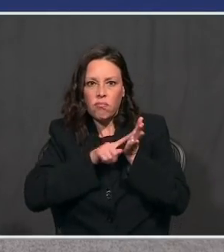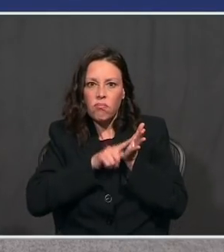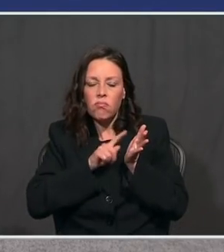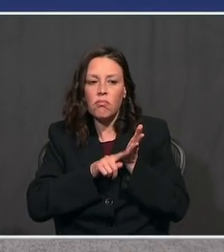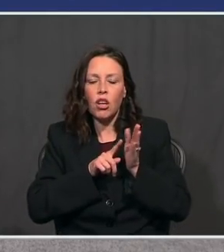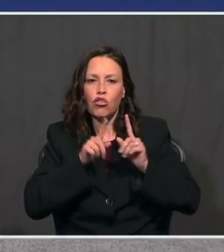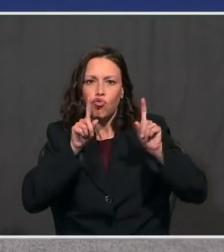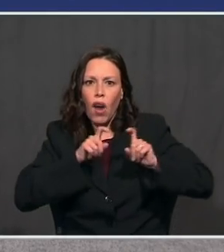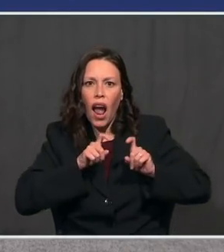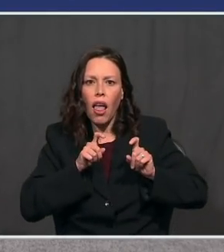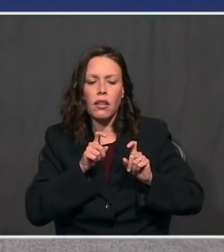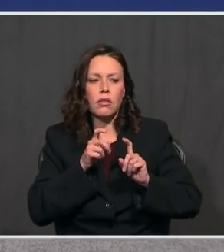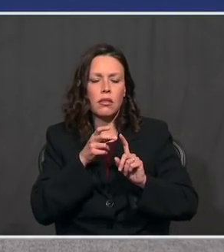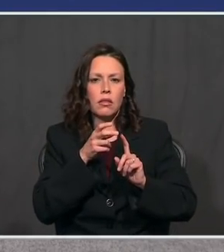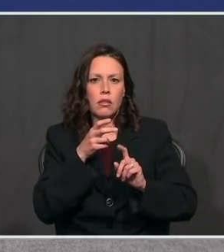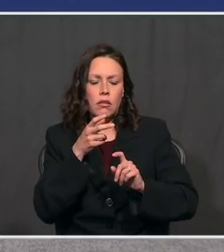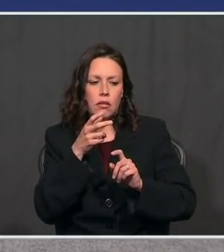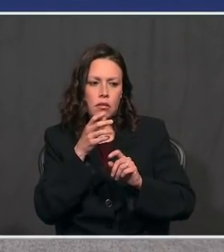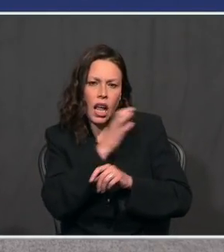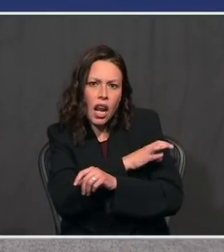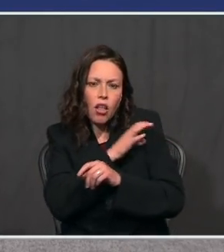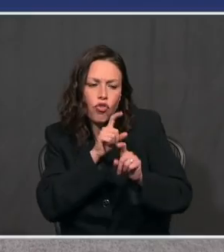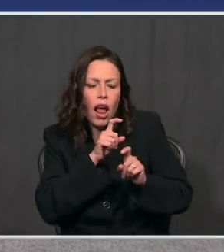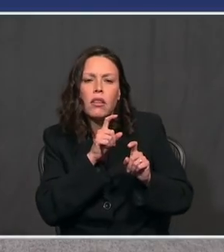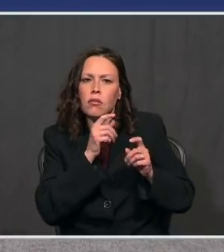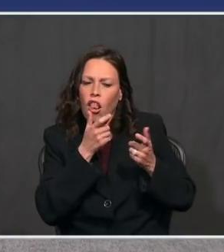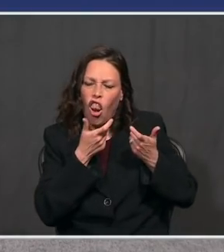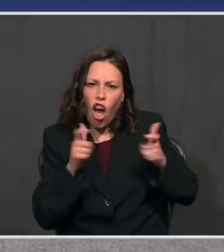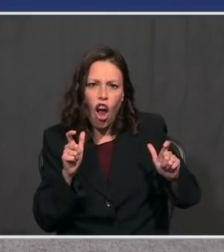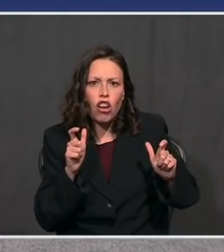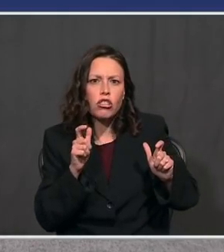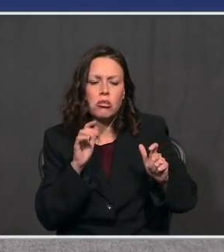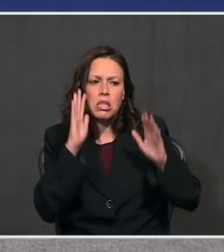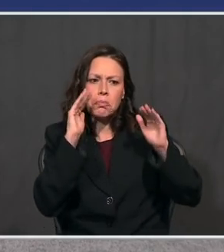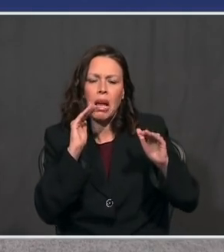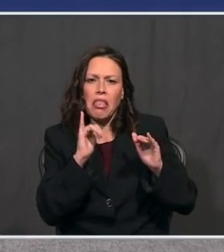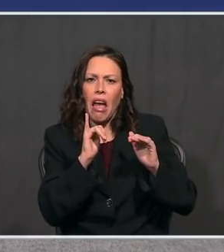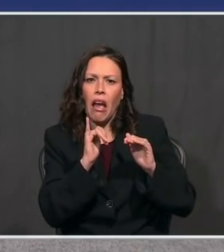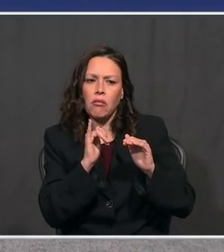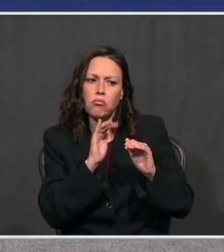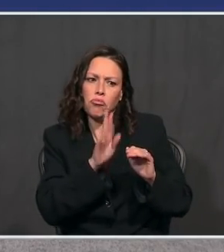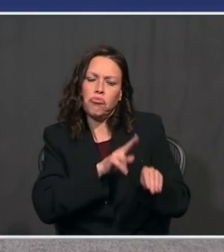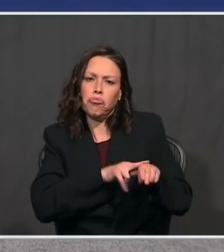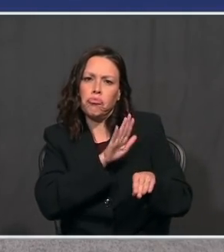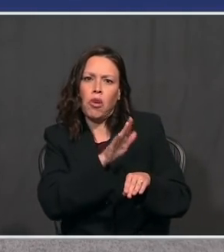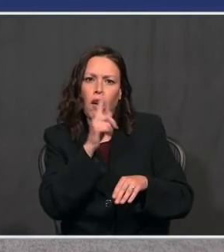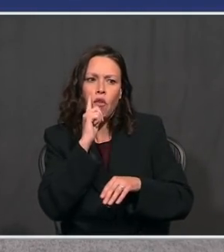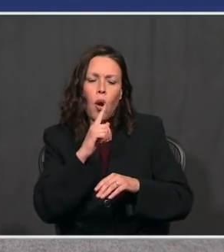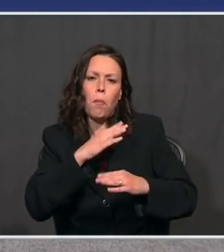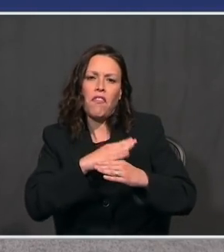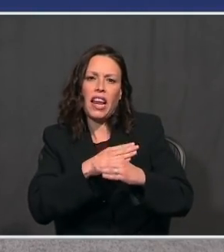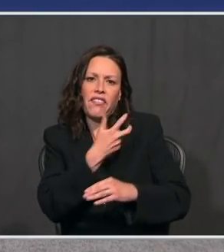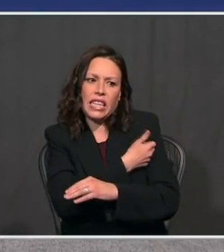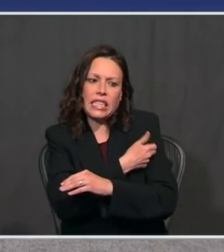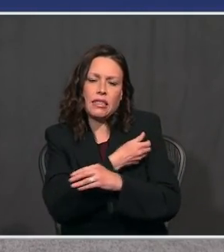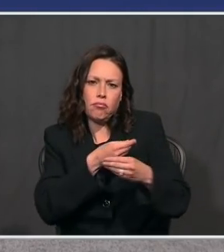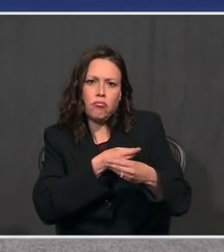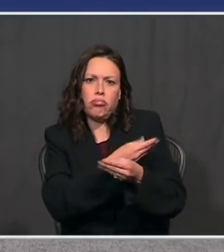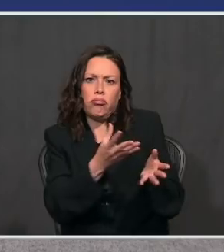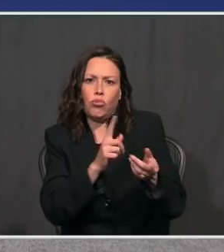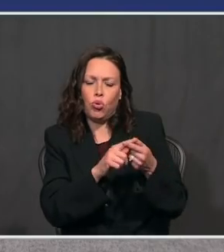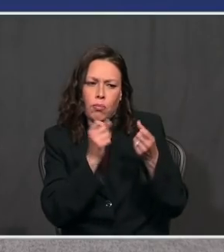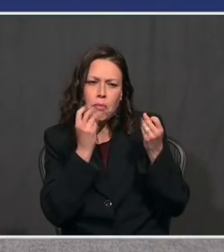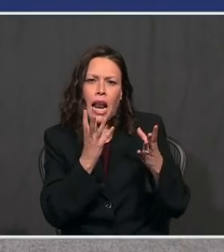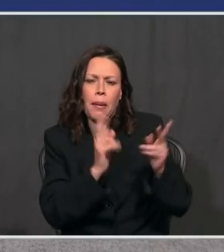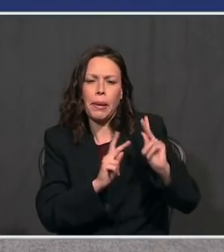of trials that we would expect from prophylactic vaccines, preventative vaccines that are going to be given to large numbers of